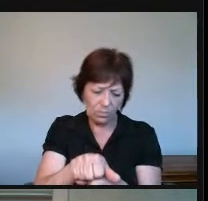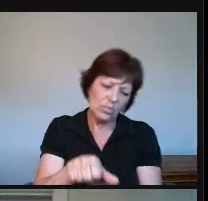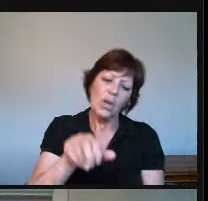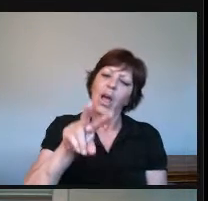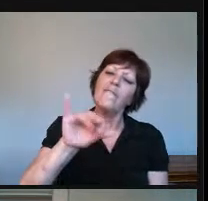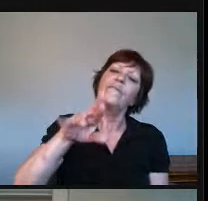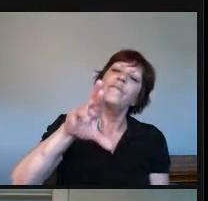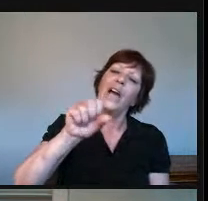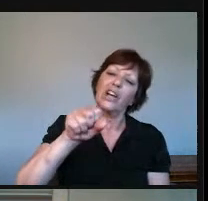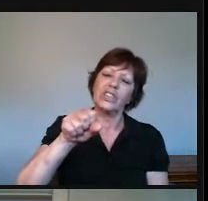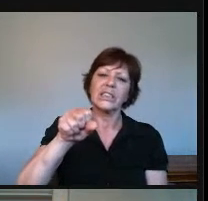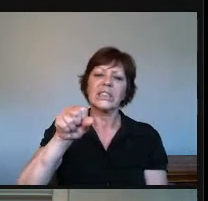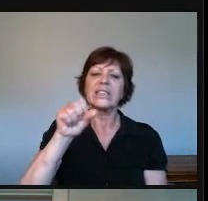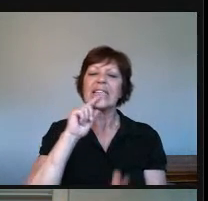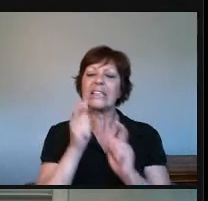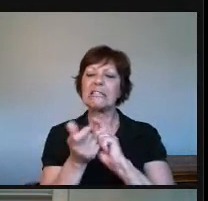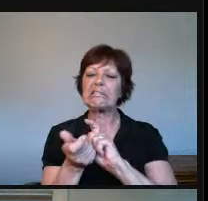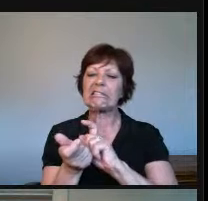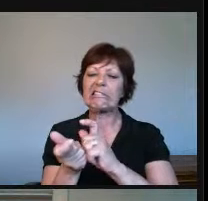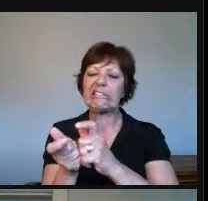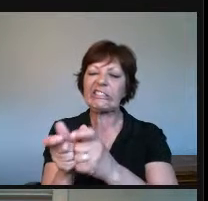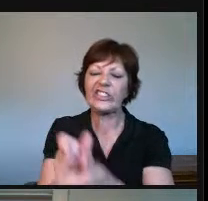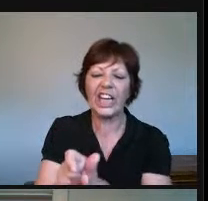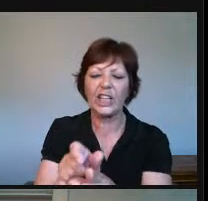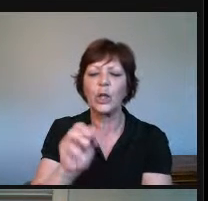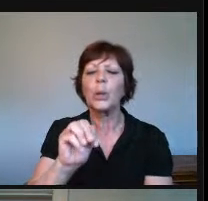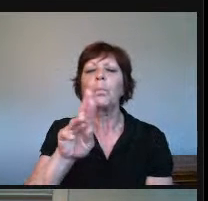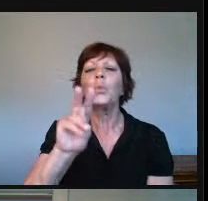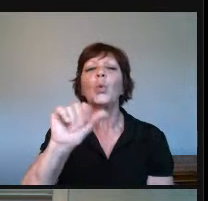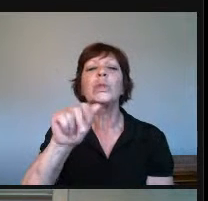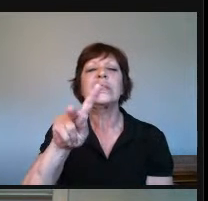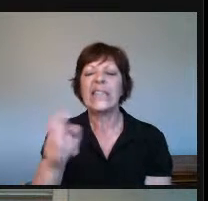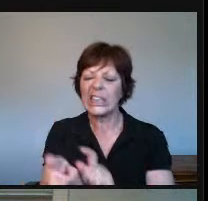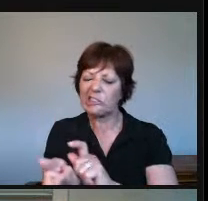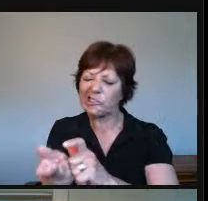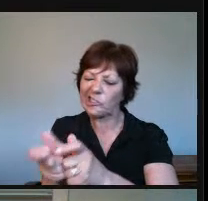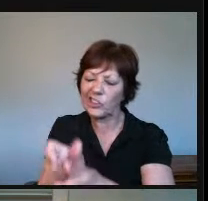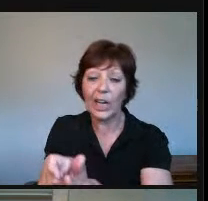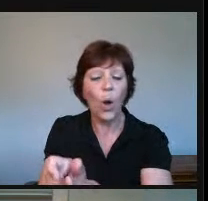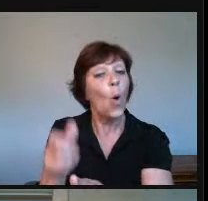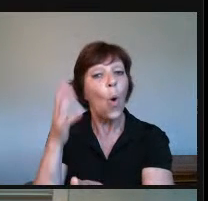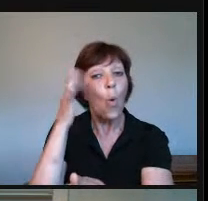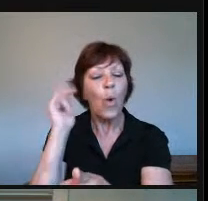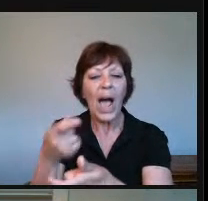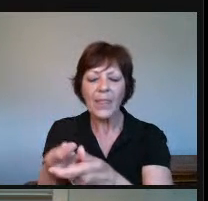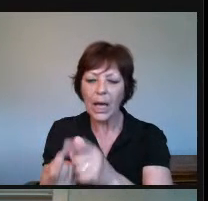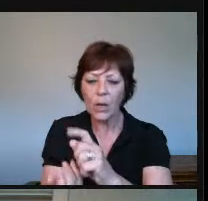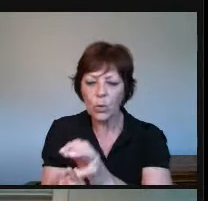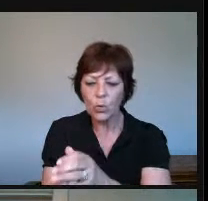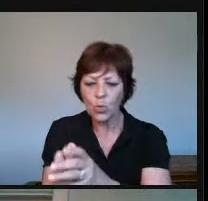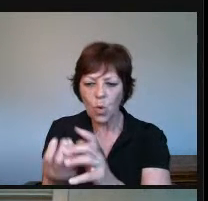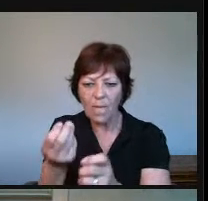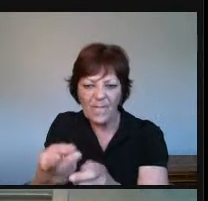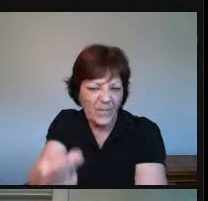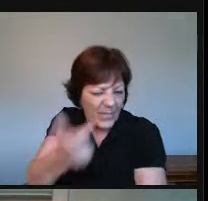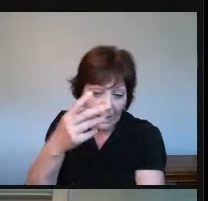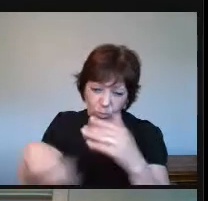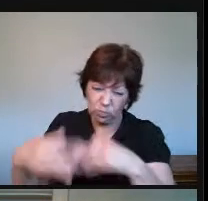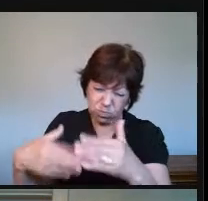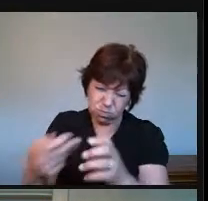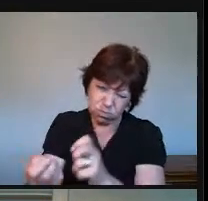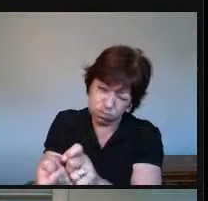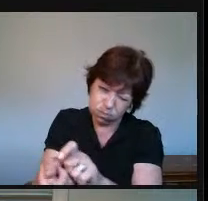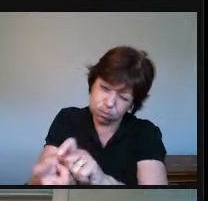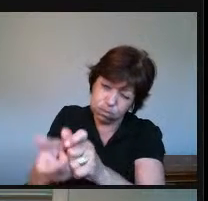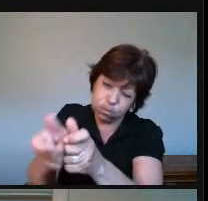viruses mutate. And one reason they mutate is because they reproduce so rapidly. Obviously, it takes a human being